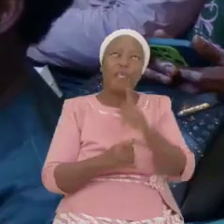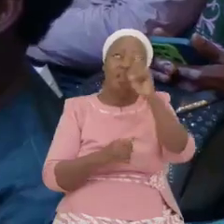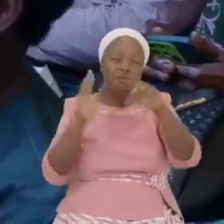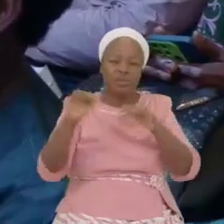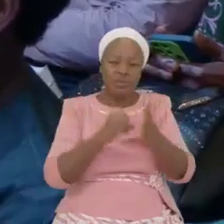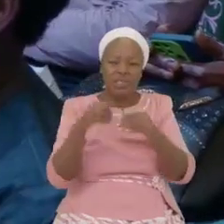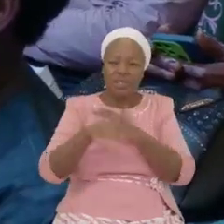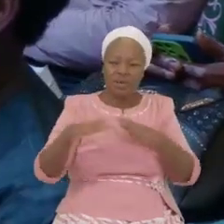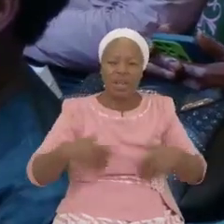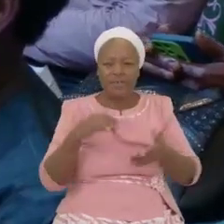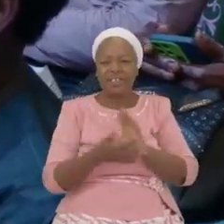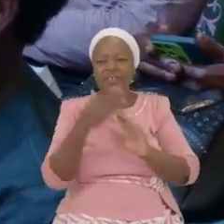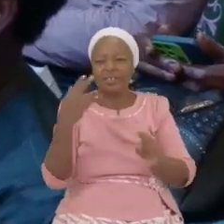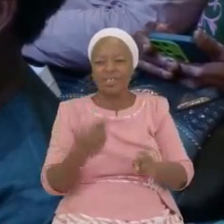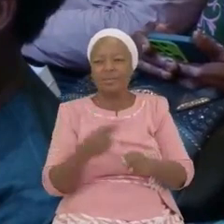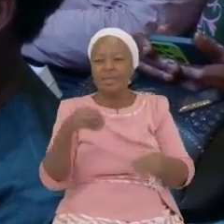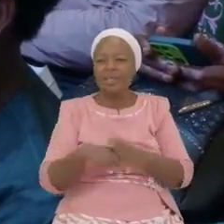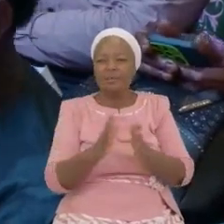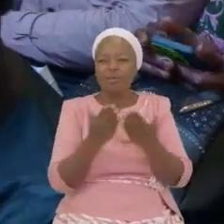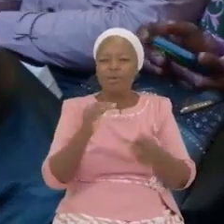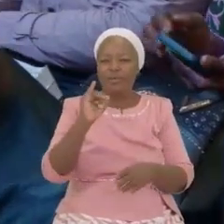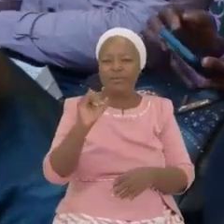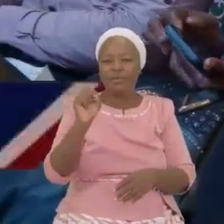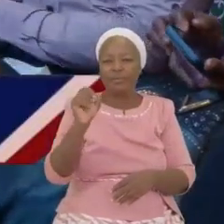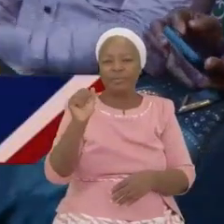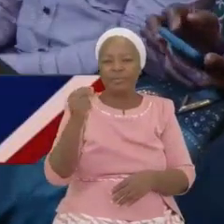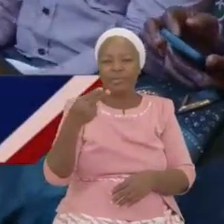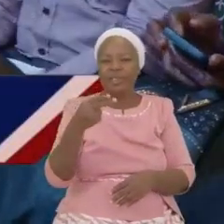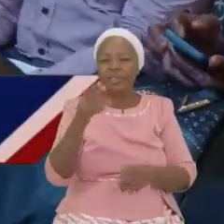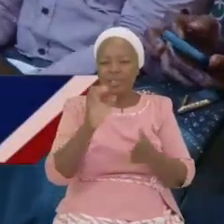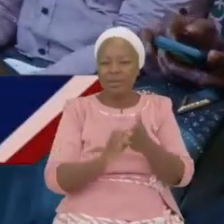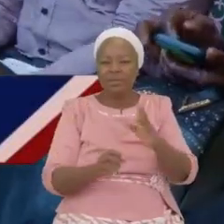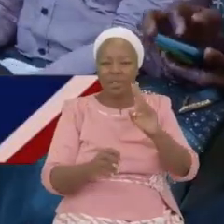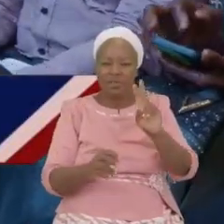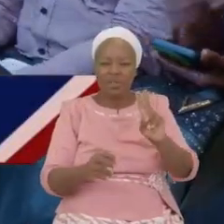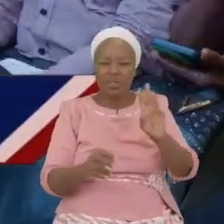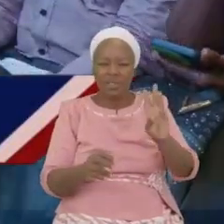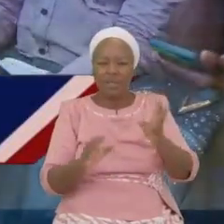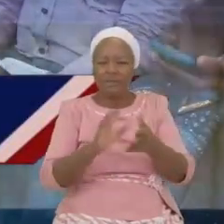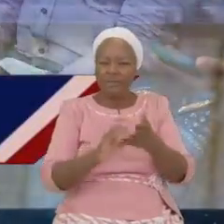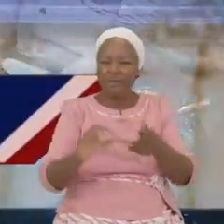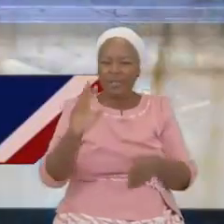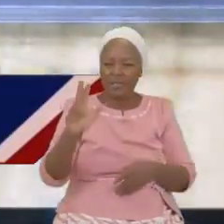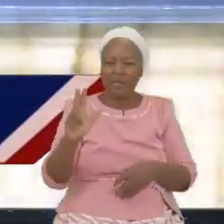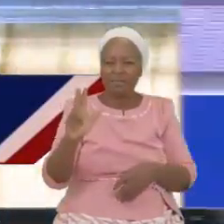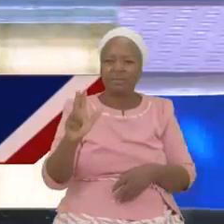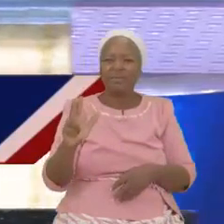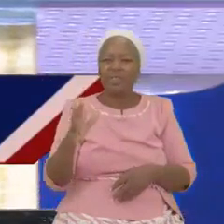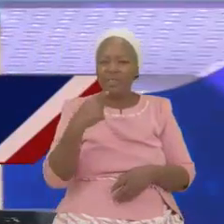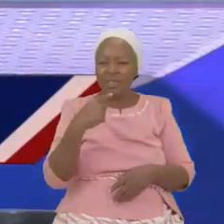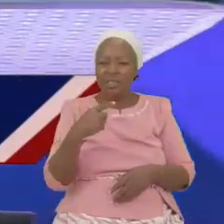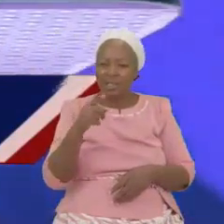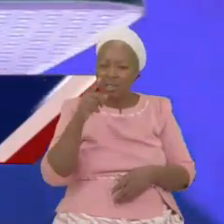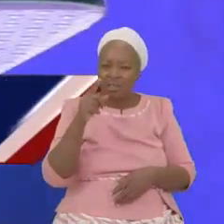life. In Isaiah chapter 26, reading from verse 3, it says, thou